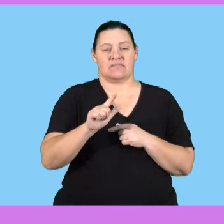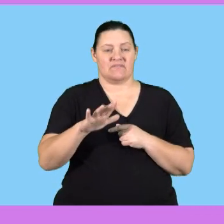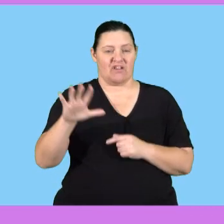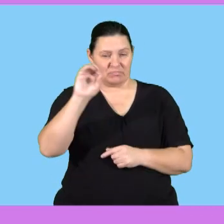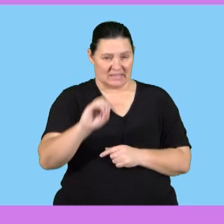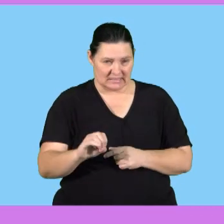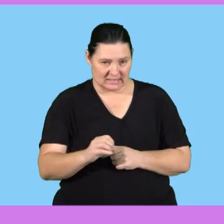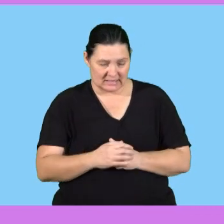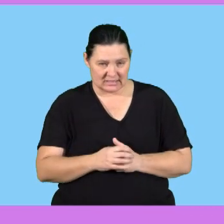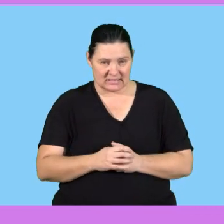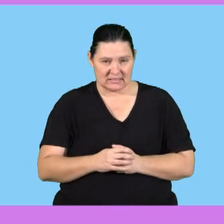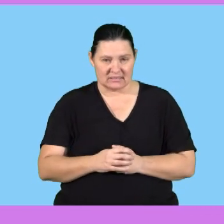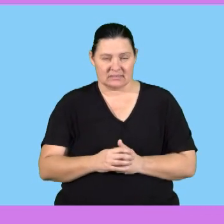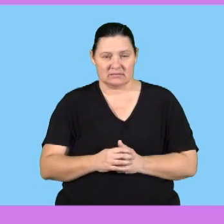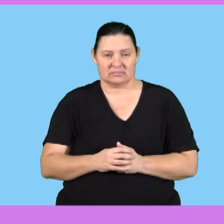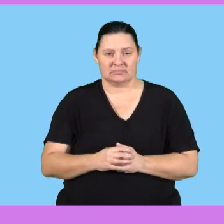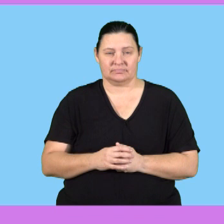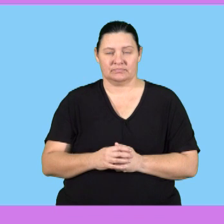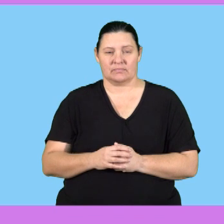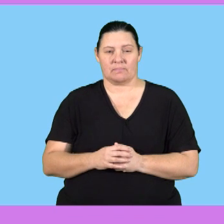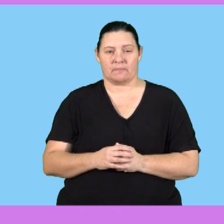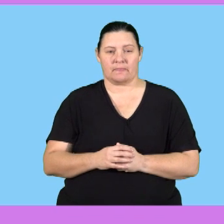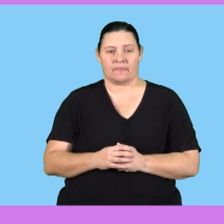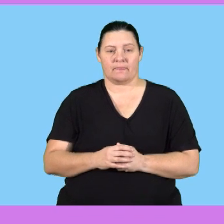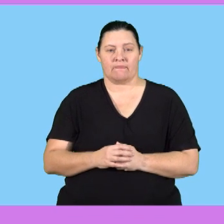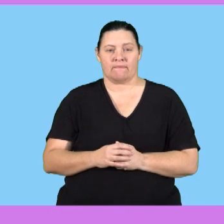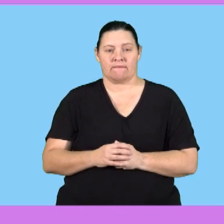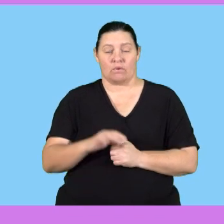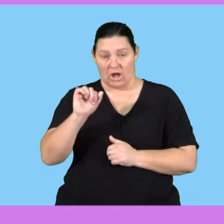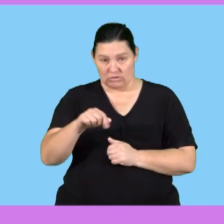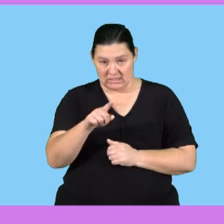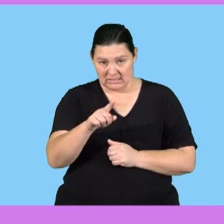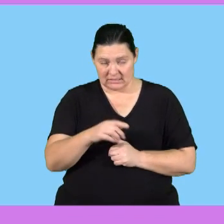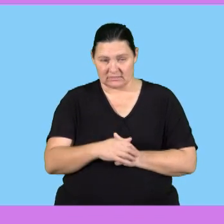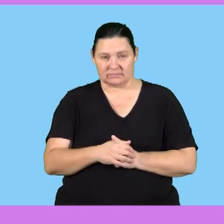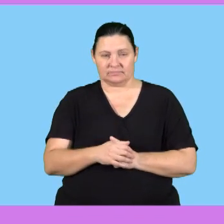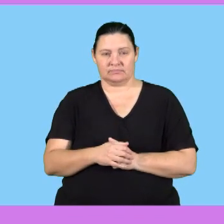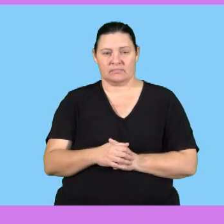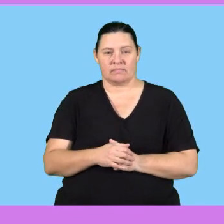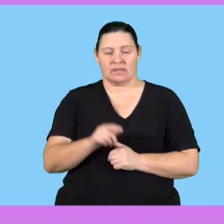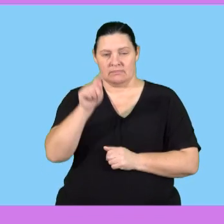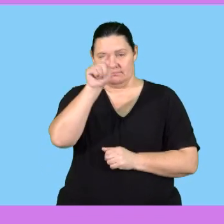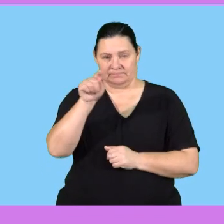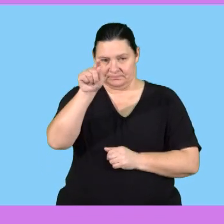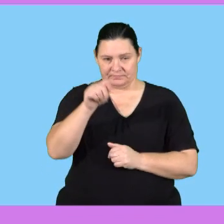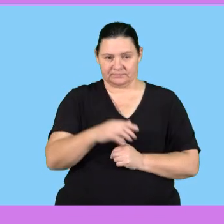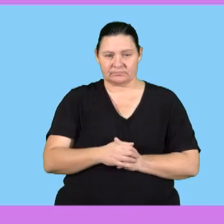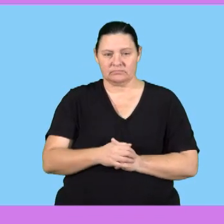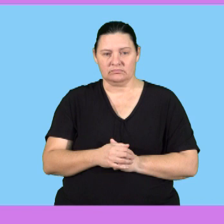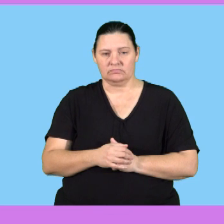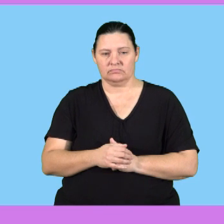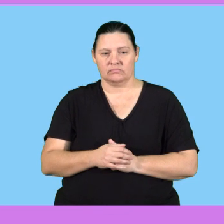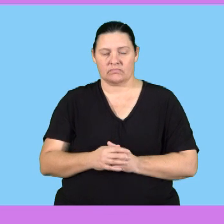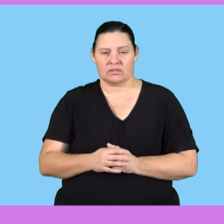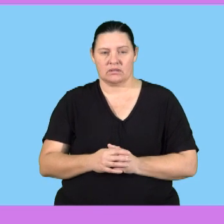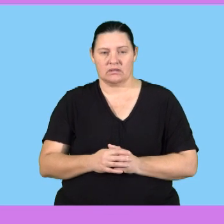3. I'll start with quartile 3 again this time around. Quartile 3 is what? The 75th percentile. We agree. There's our 75th